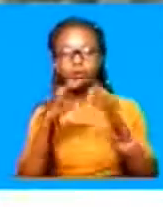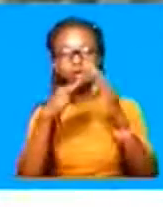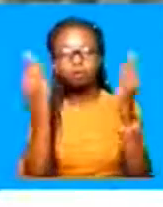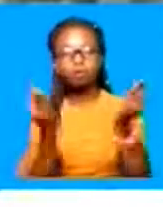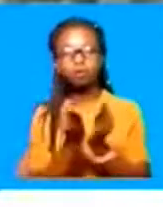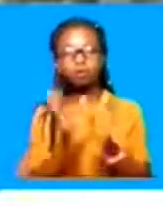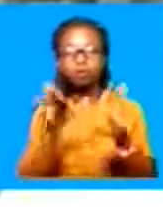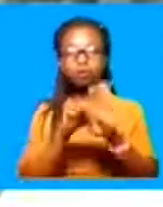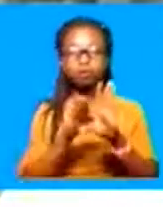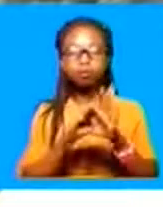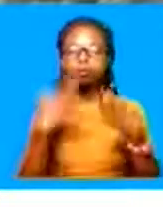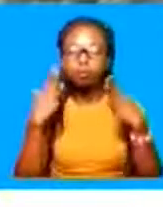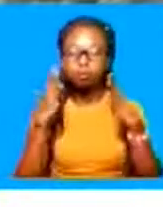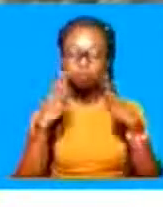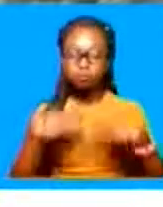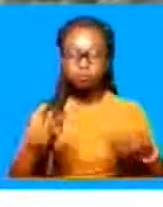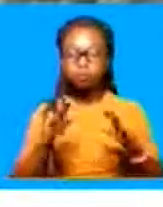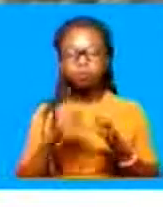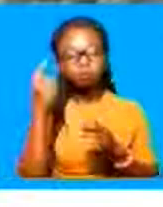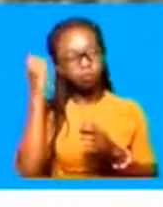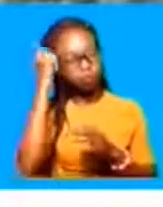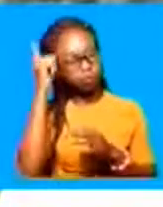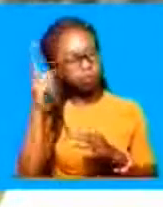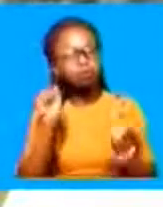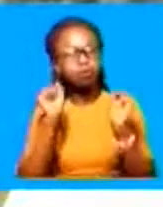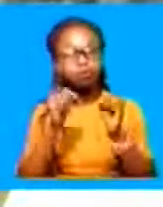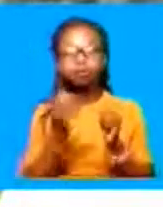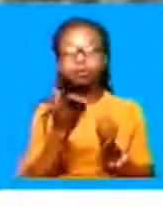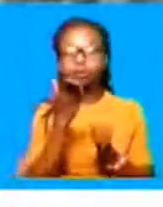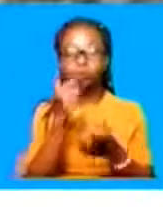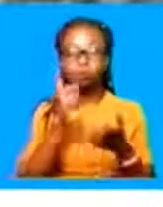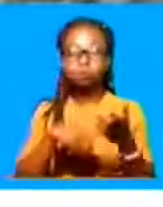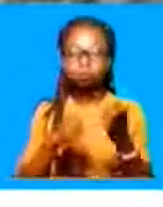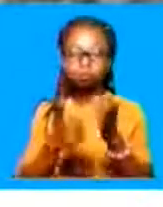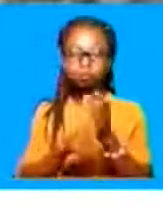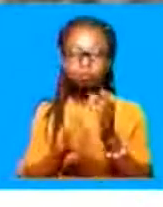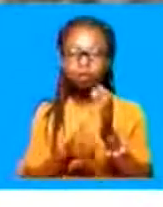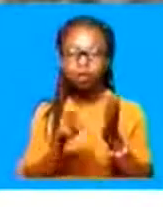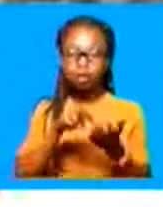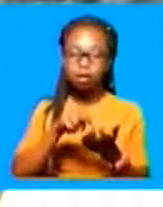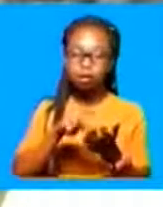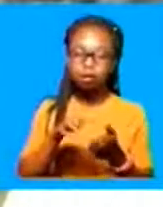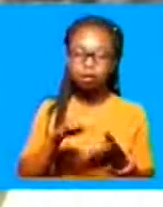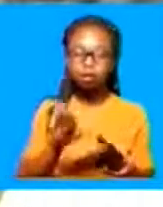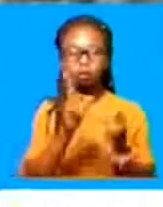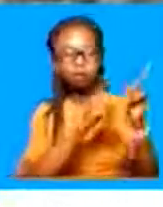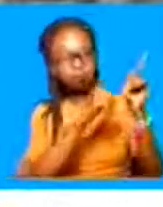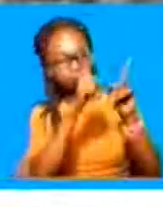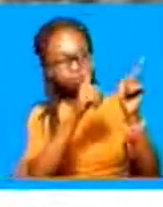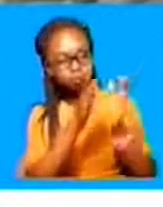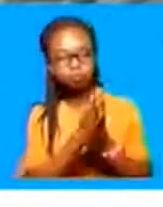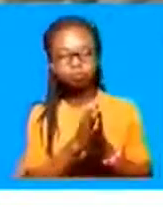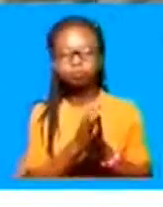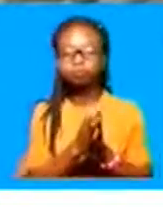are able to understand that this is your situation and walk with you in your journey.